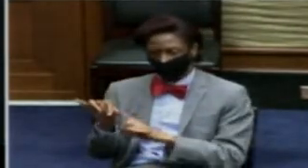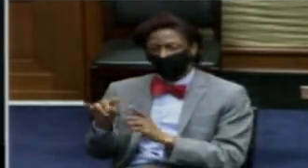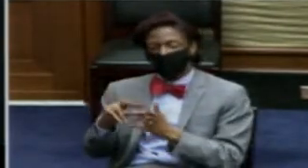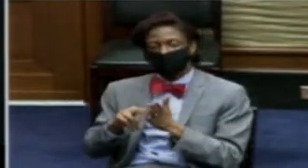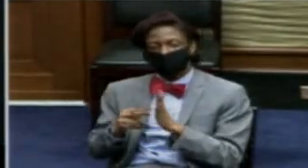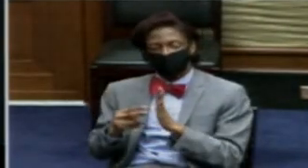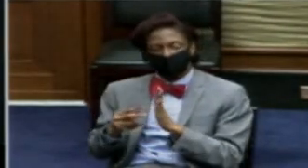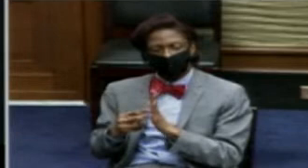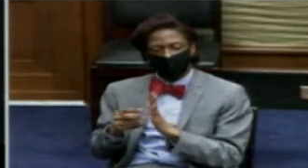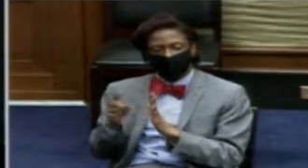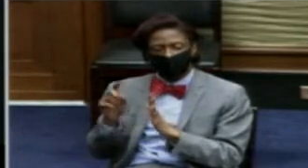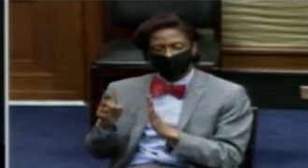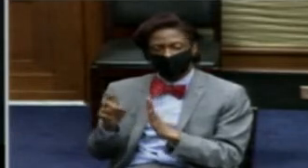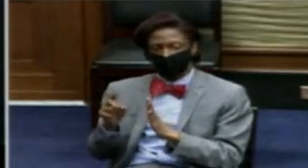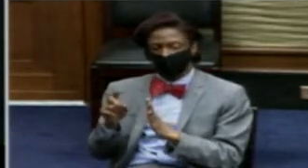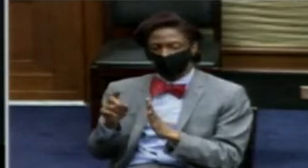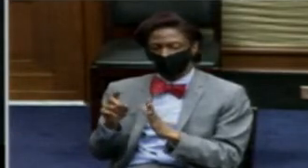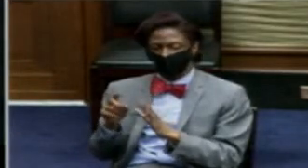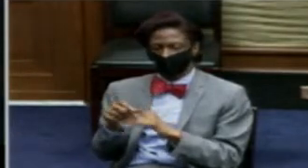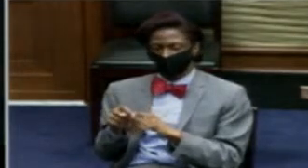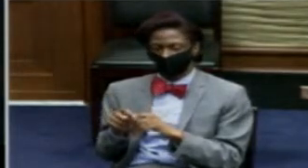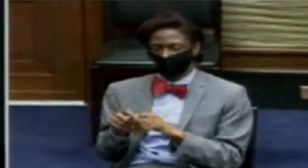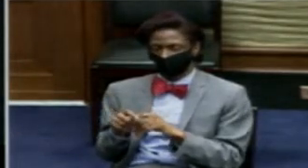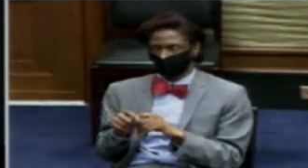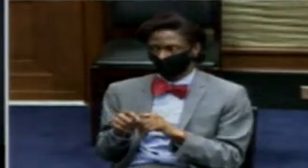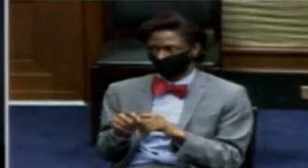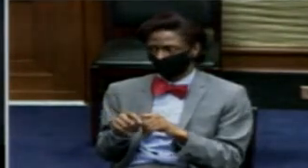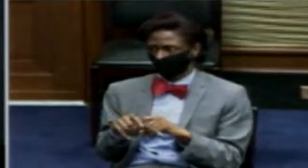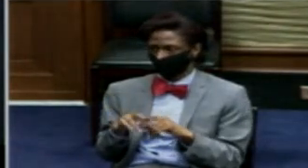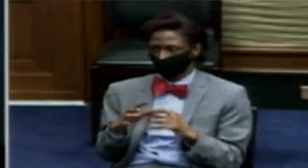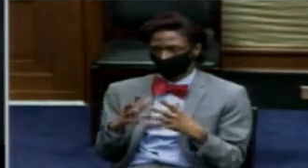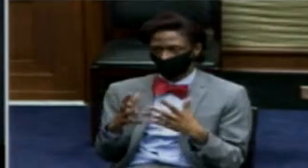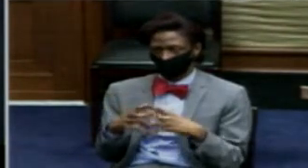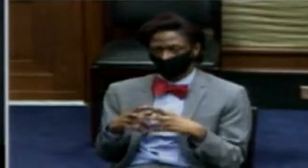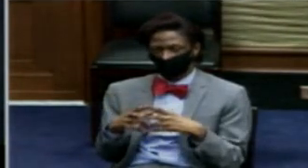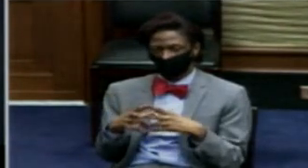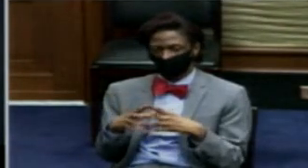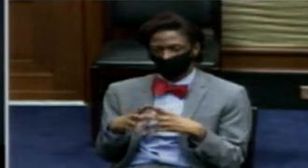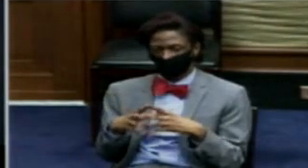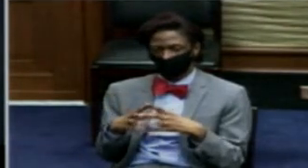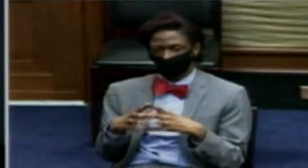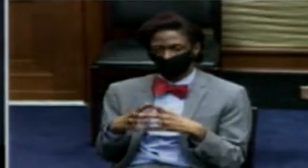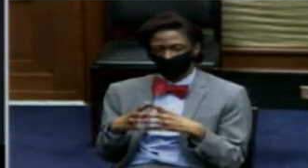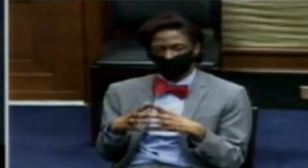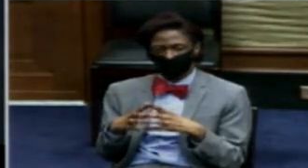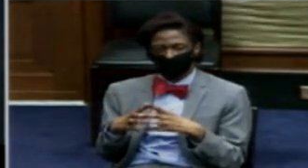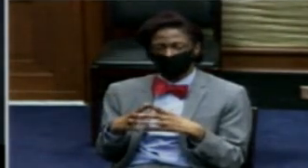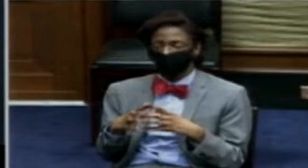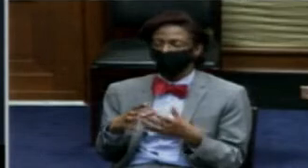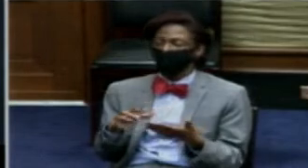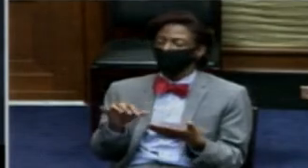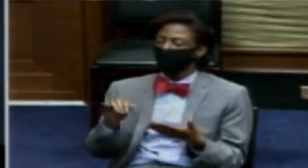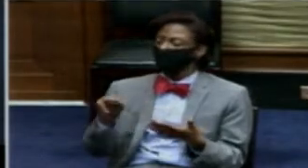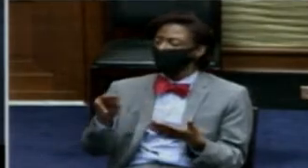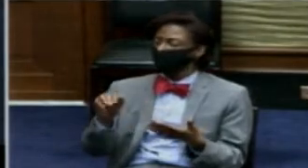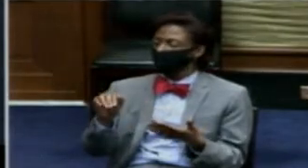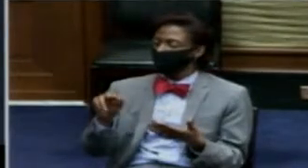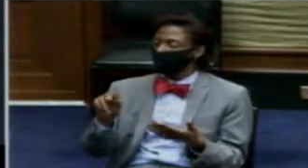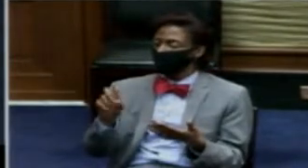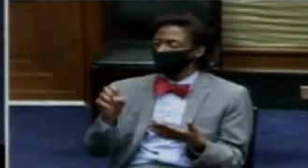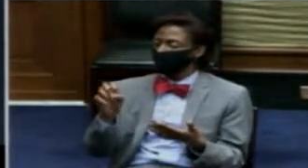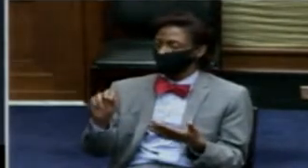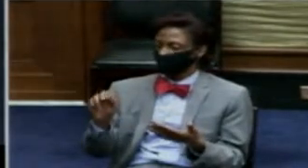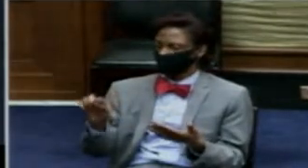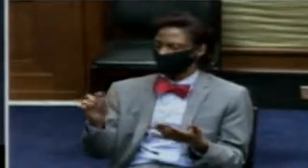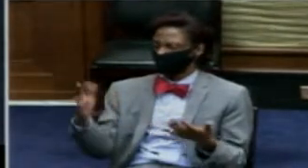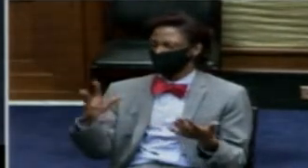national capital to the jurisdiction of any one state in a country as diverse as the new United States. In fact, Madison had seen